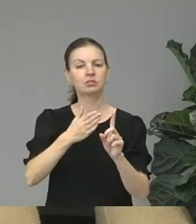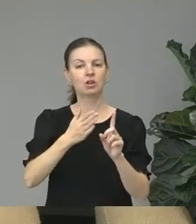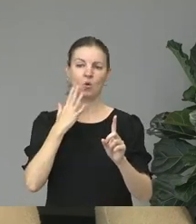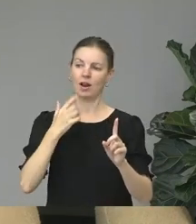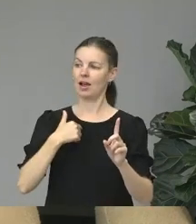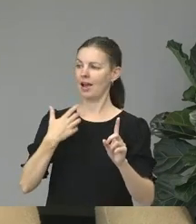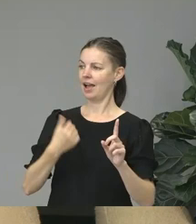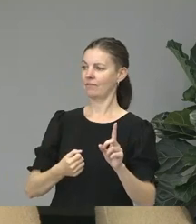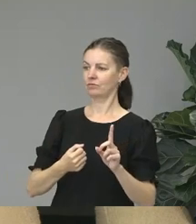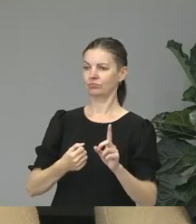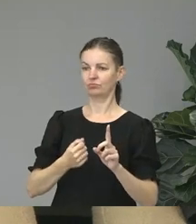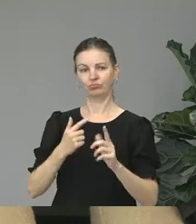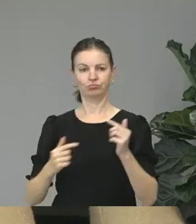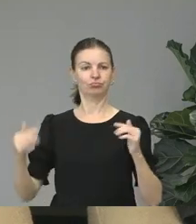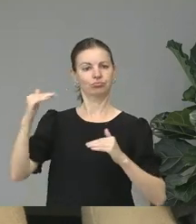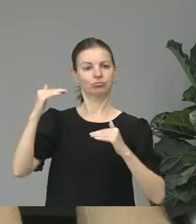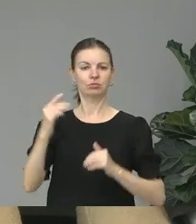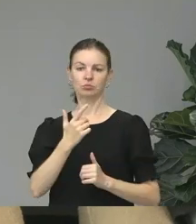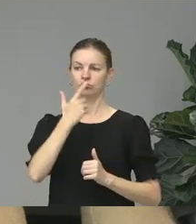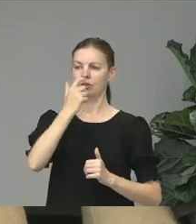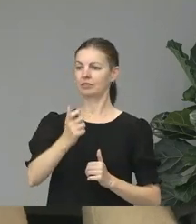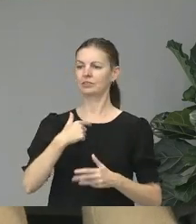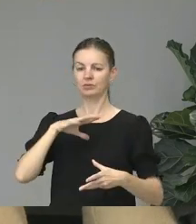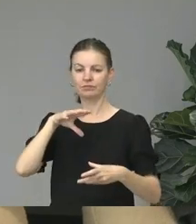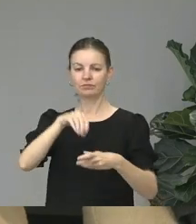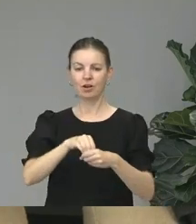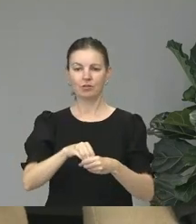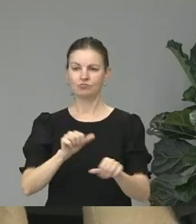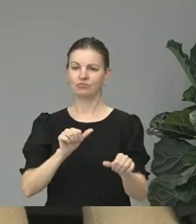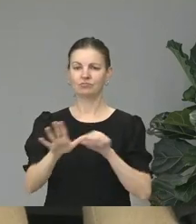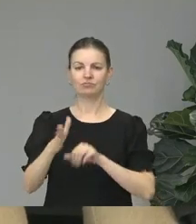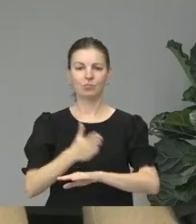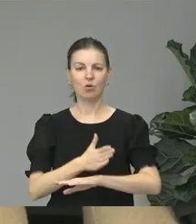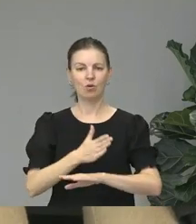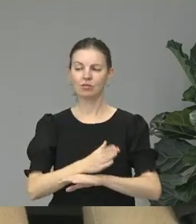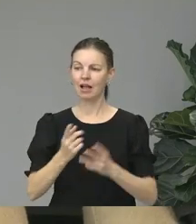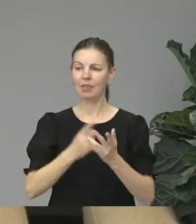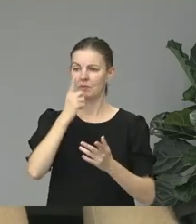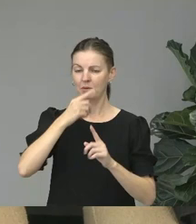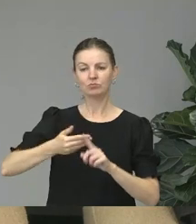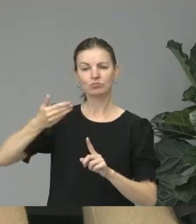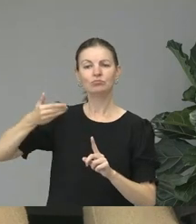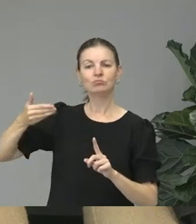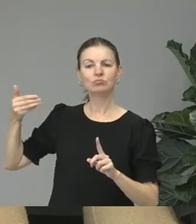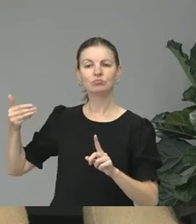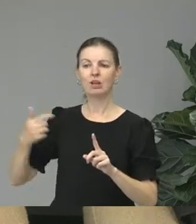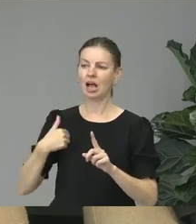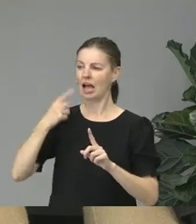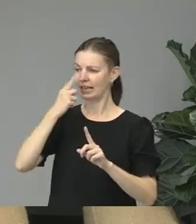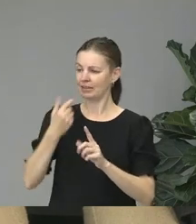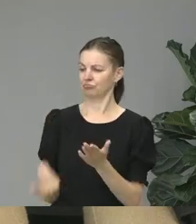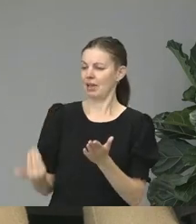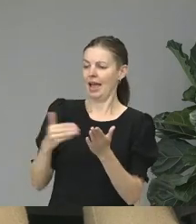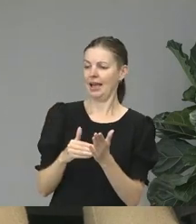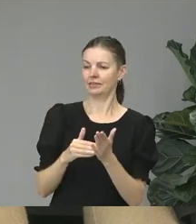privileged mandate to be able to contribute to the great work that so many others have done, to stand on the shoulders of giants and add